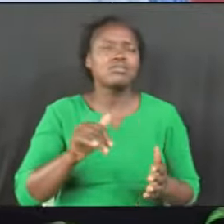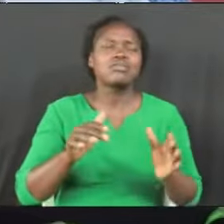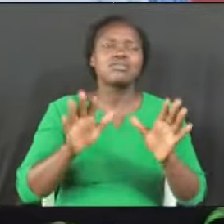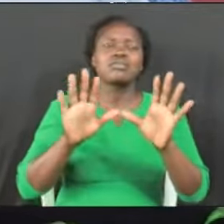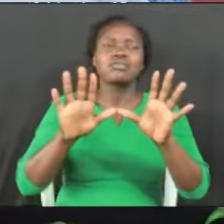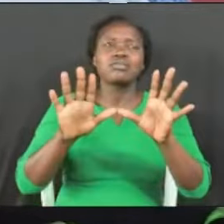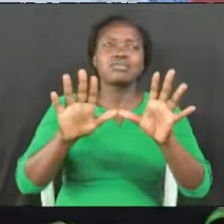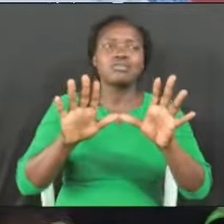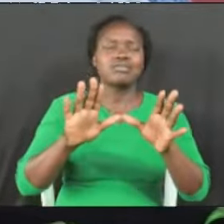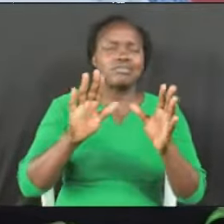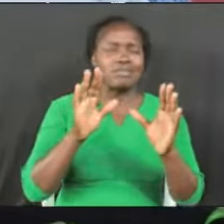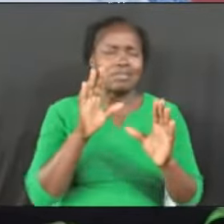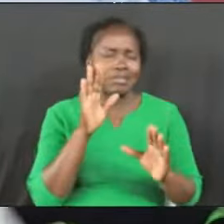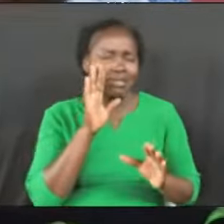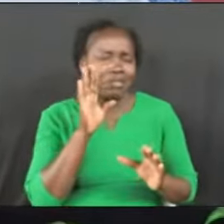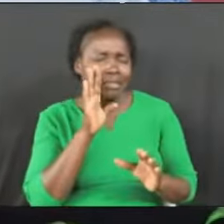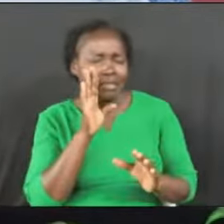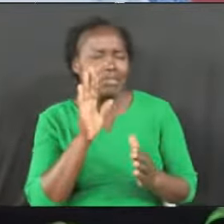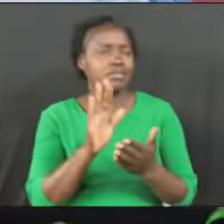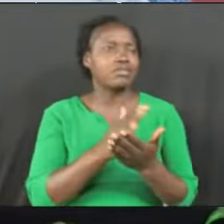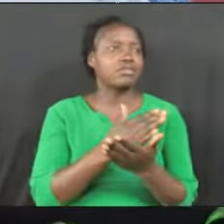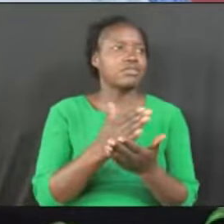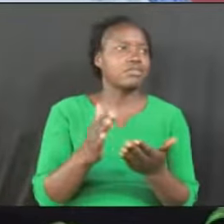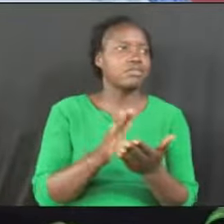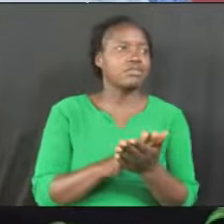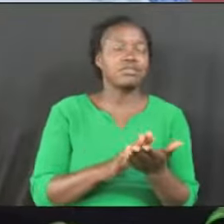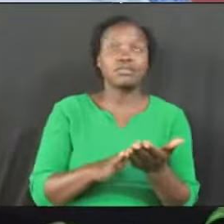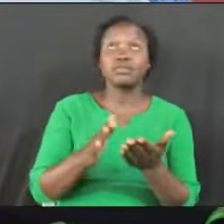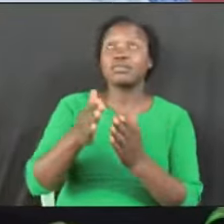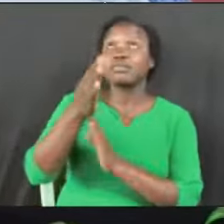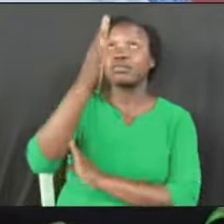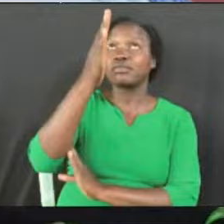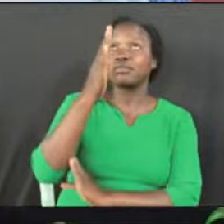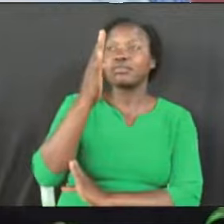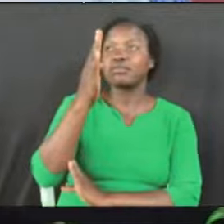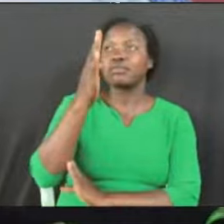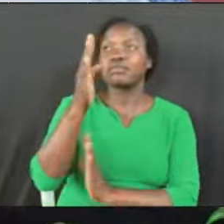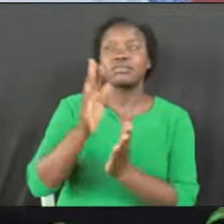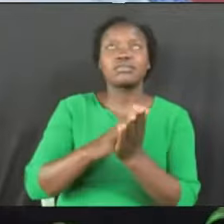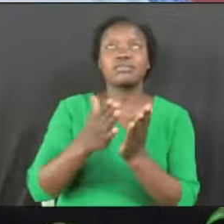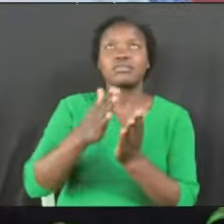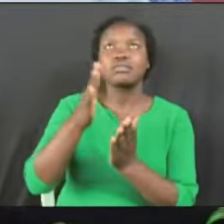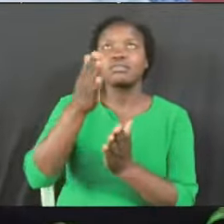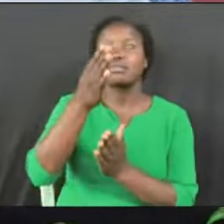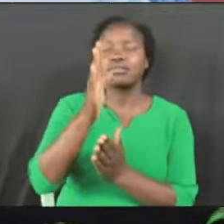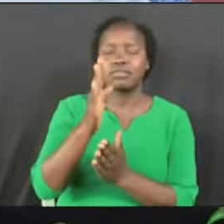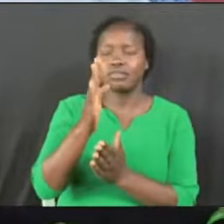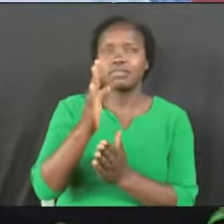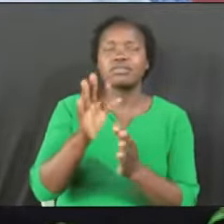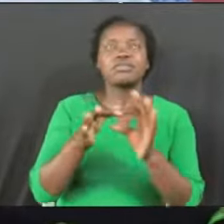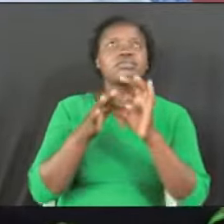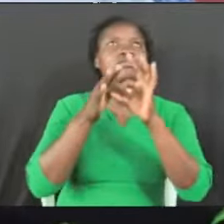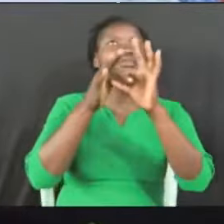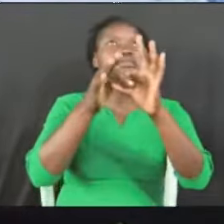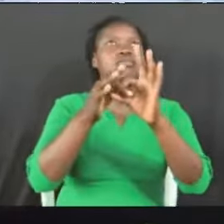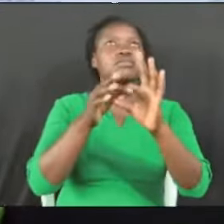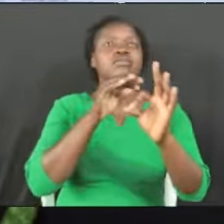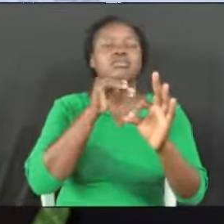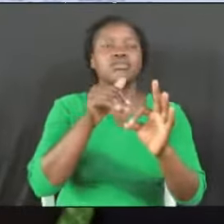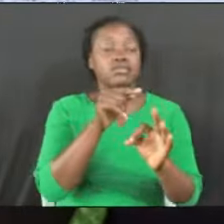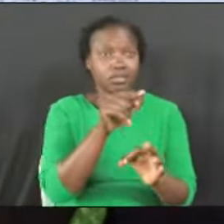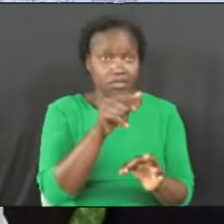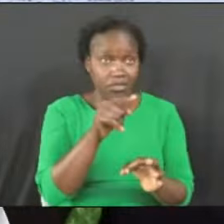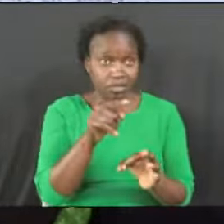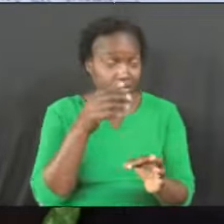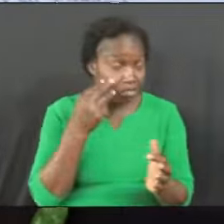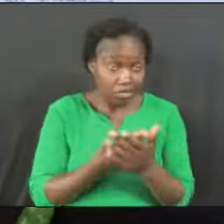their singing. Give glory to God. Glory belongs to God and not you. Do I